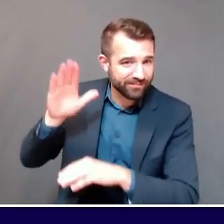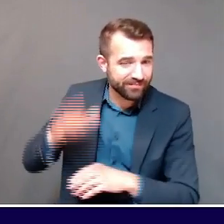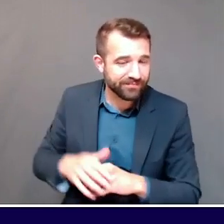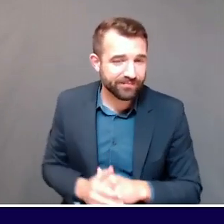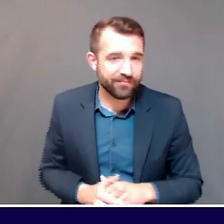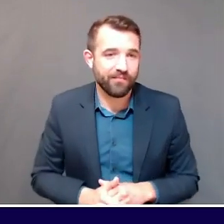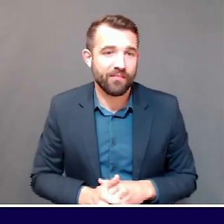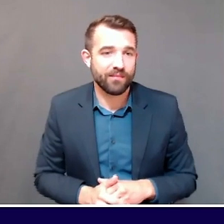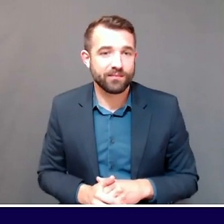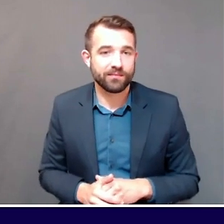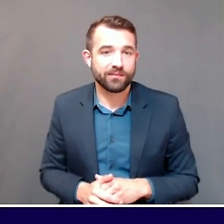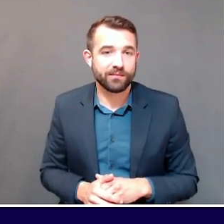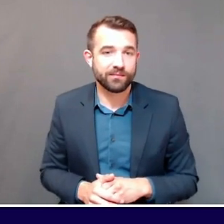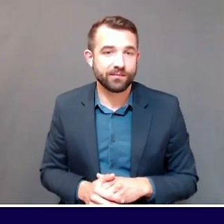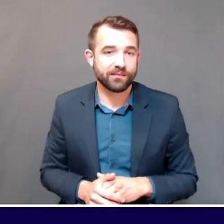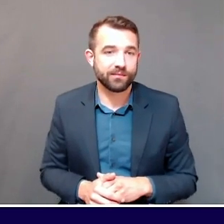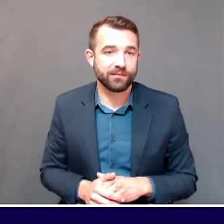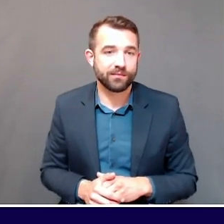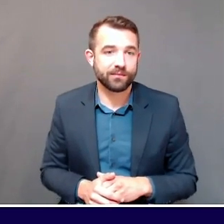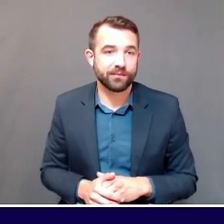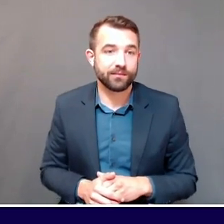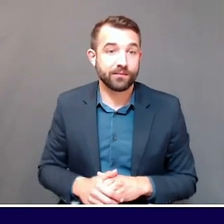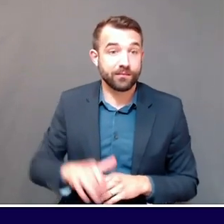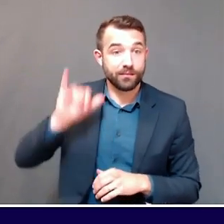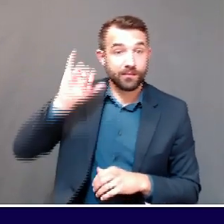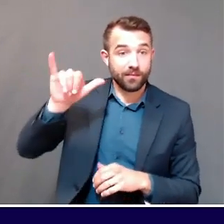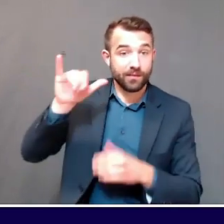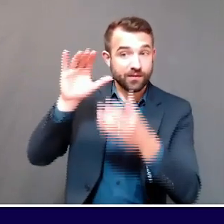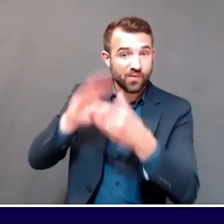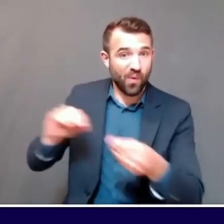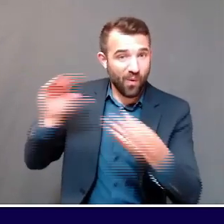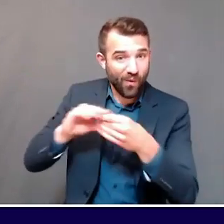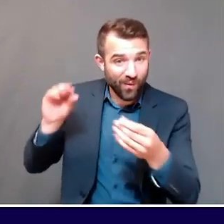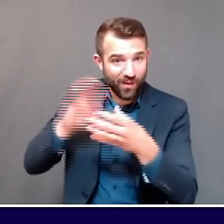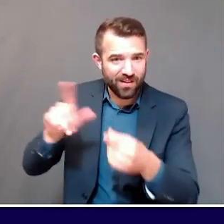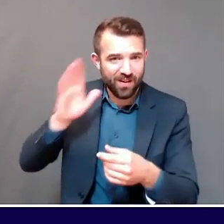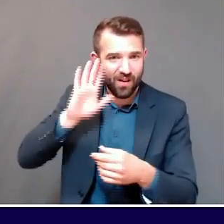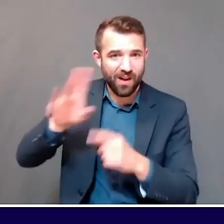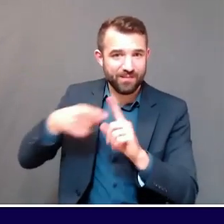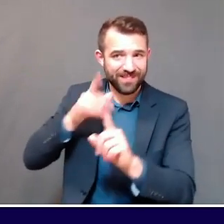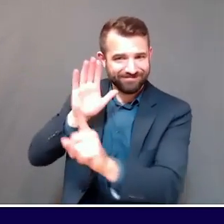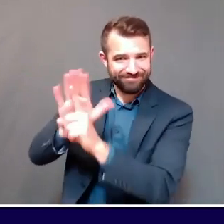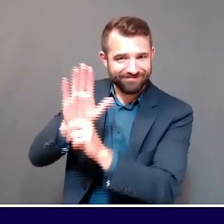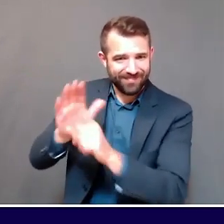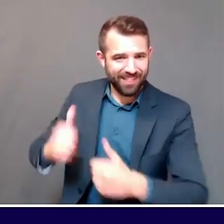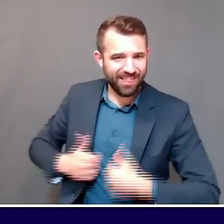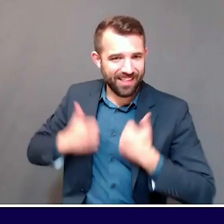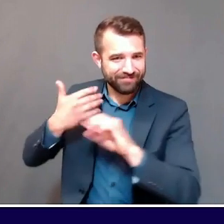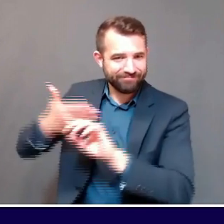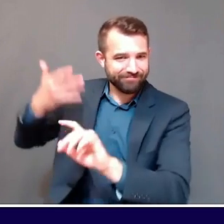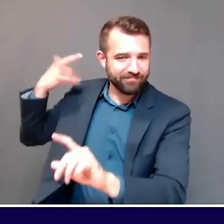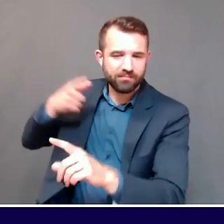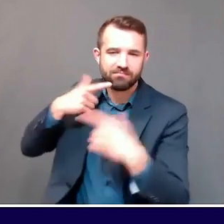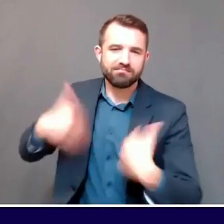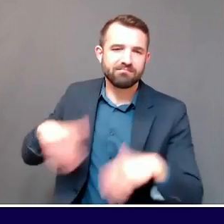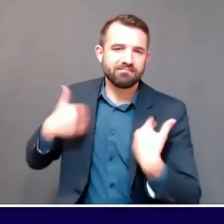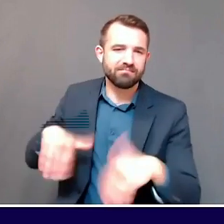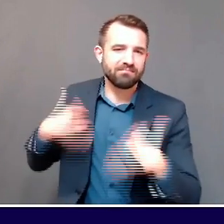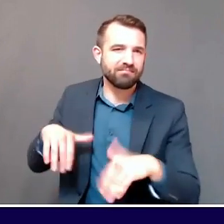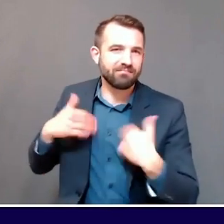There was so much more of a richly textured life that she lived that I couldn't talk about